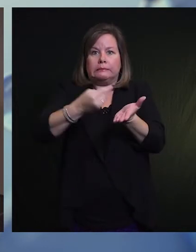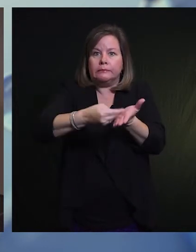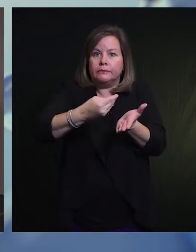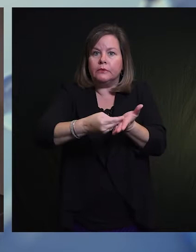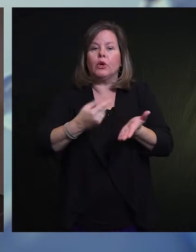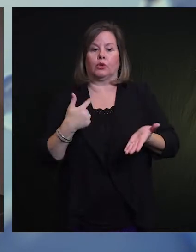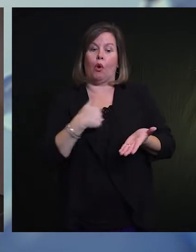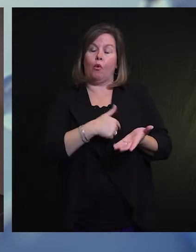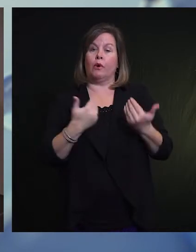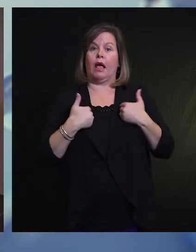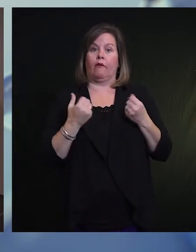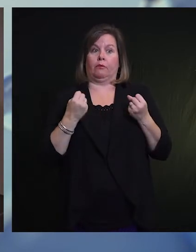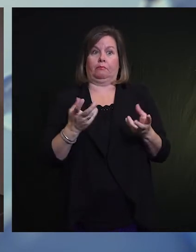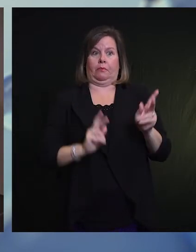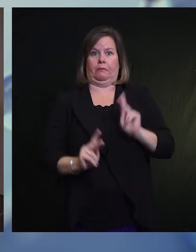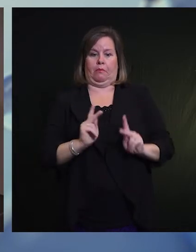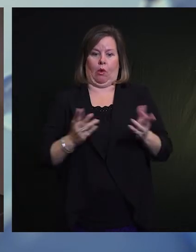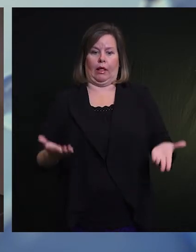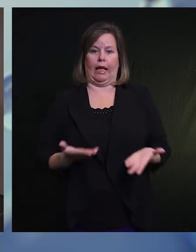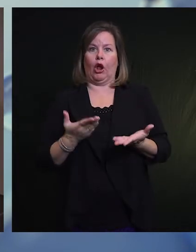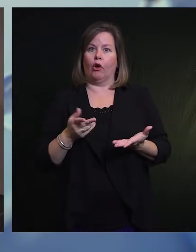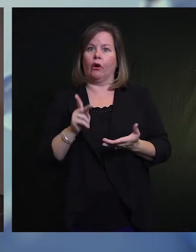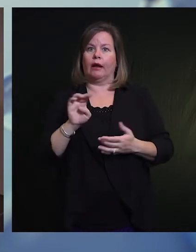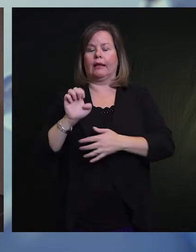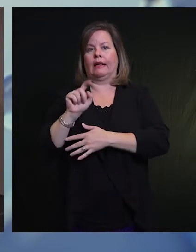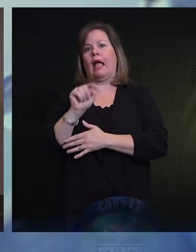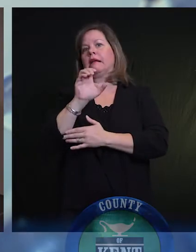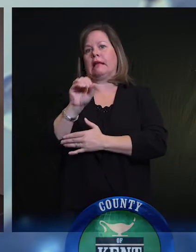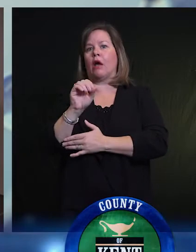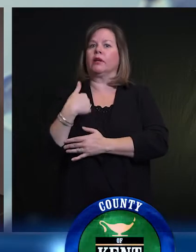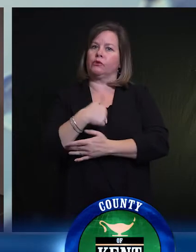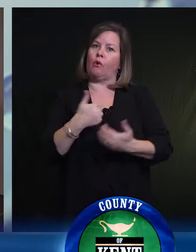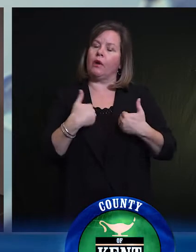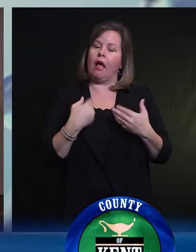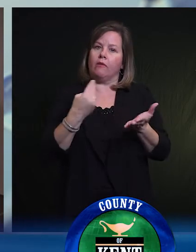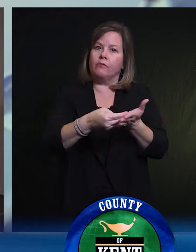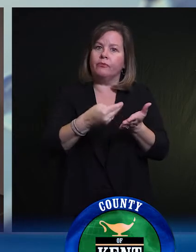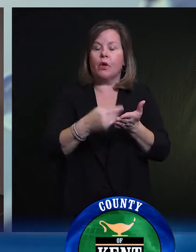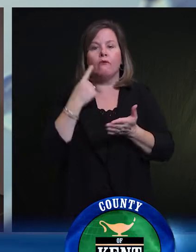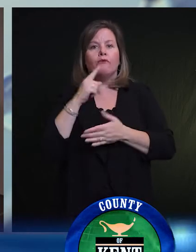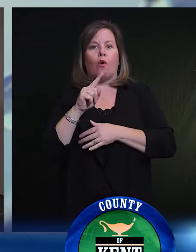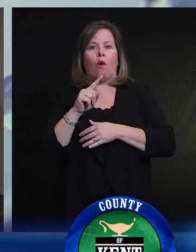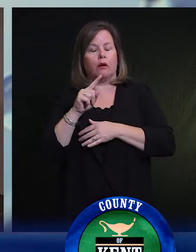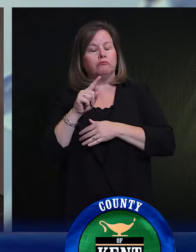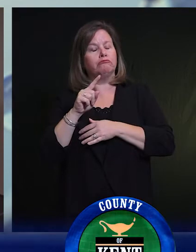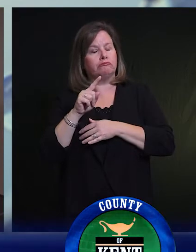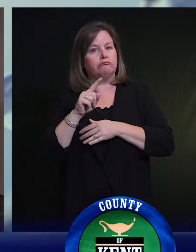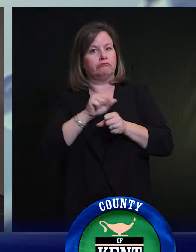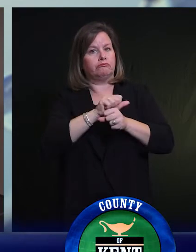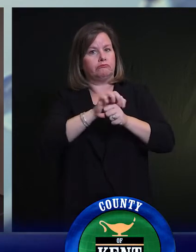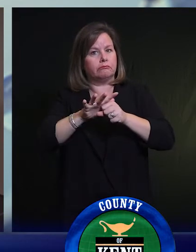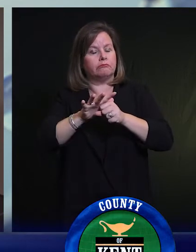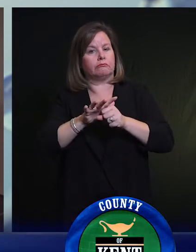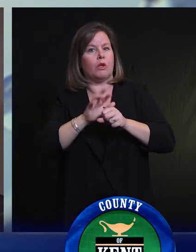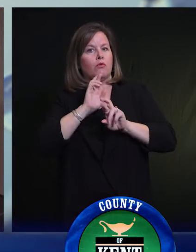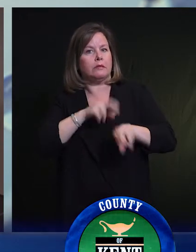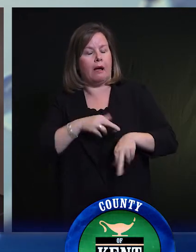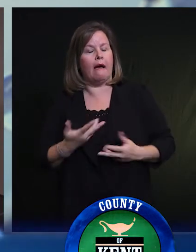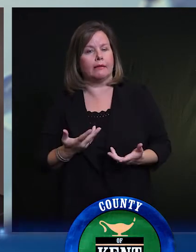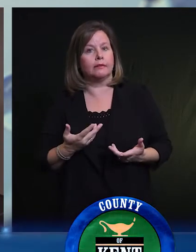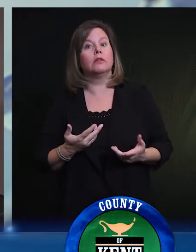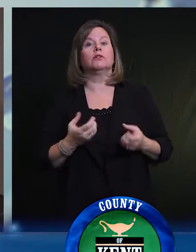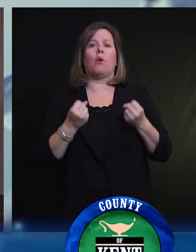have the population that we have here in Kent County has resulted in funds being directed to Kent County for the COVID-19